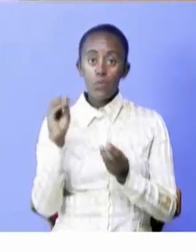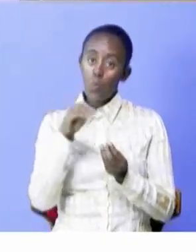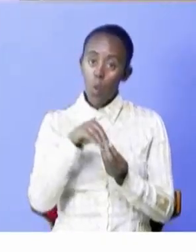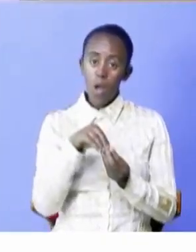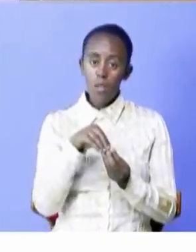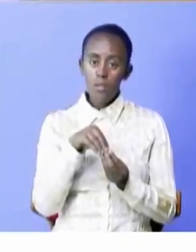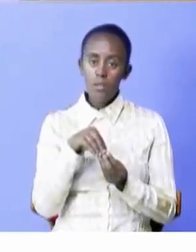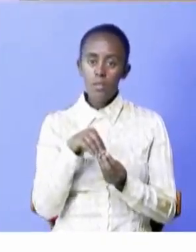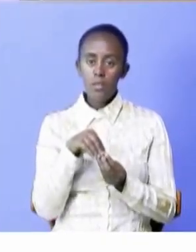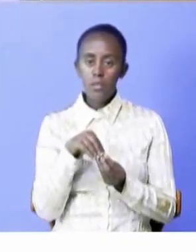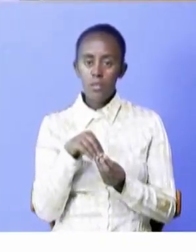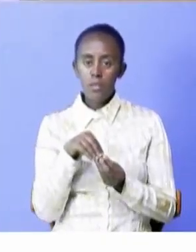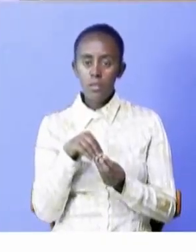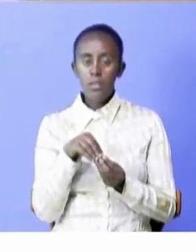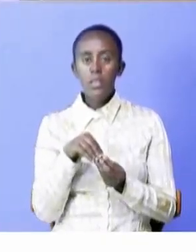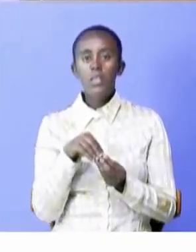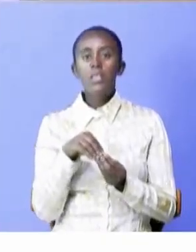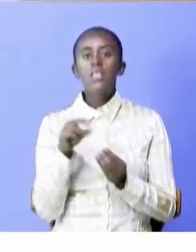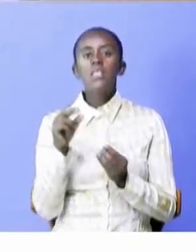a